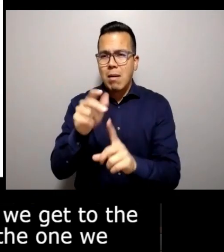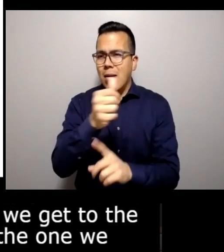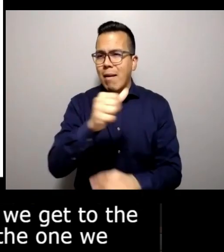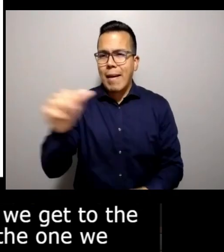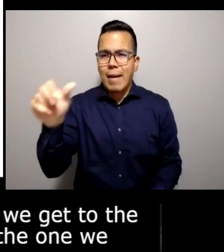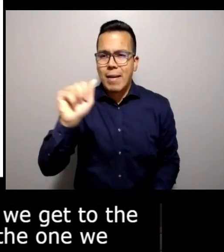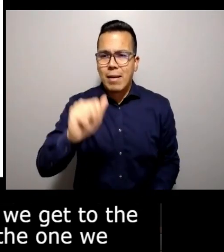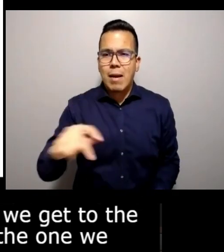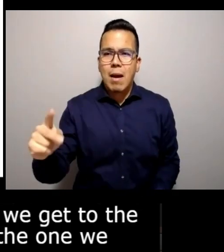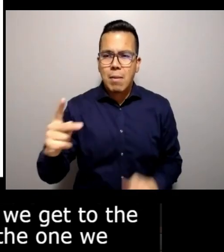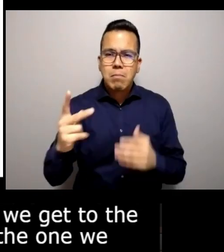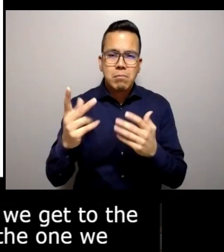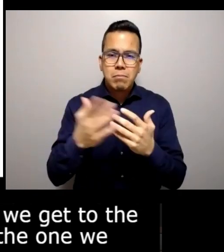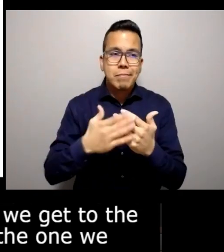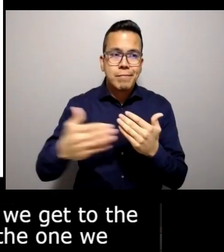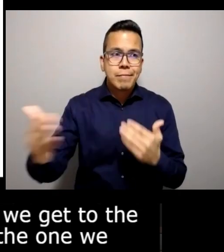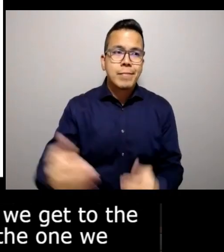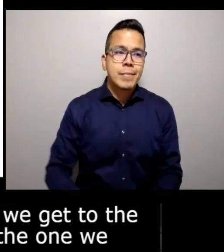So